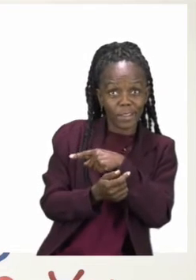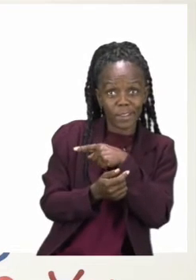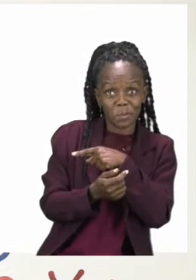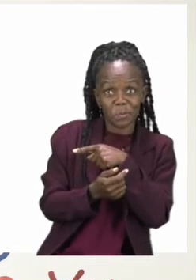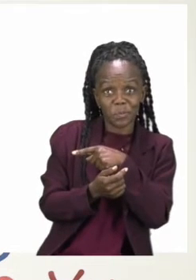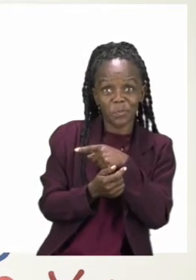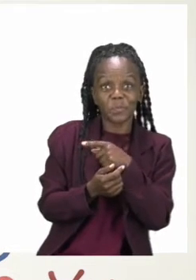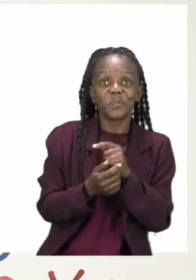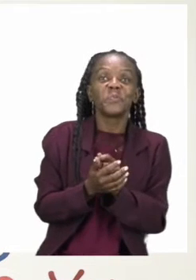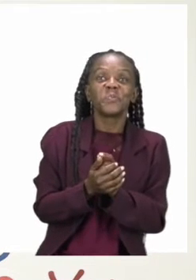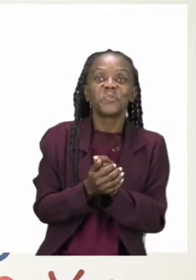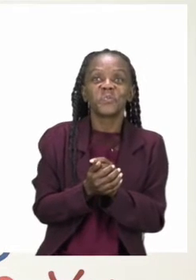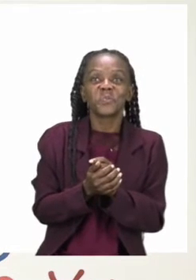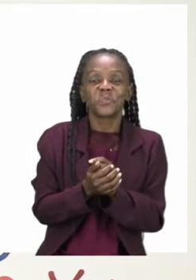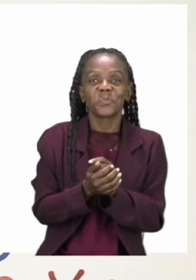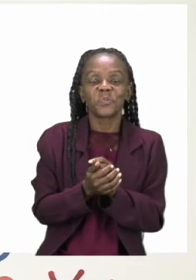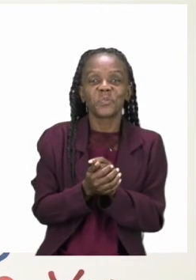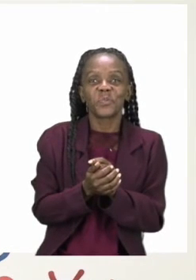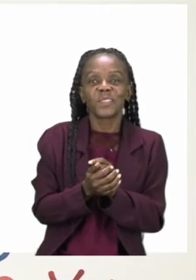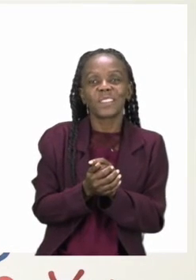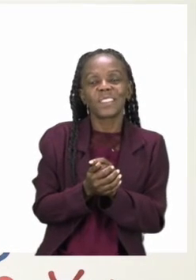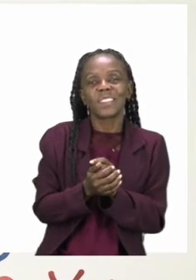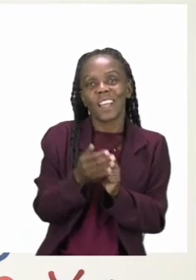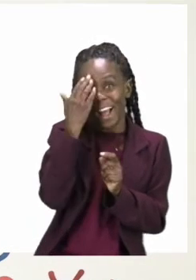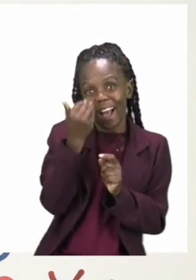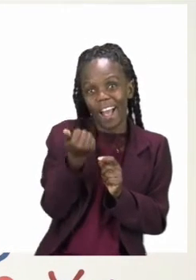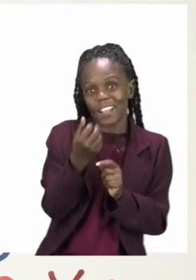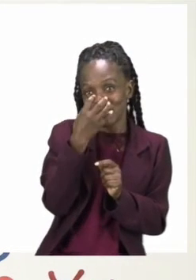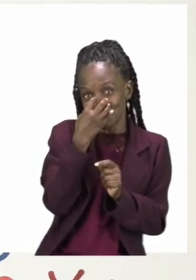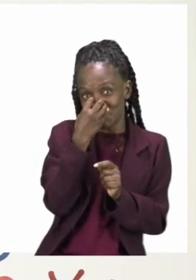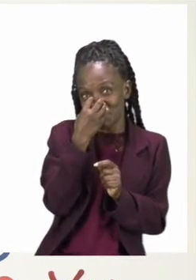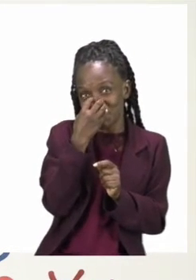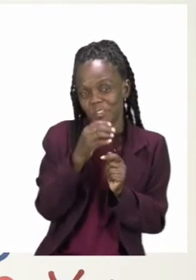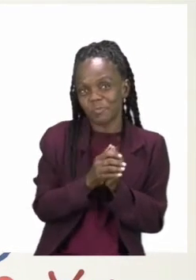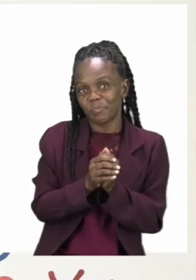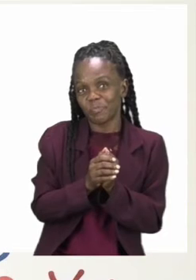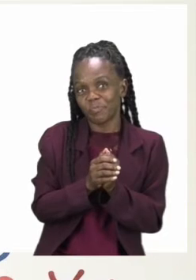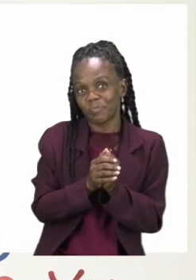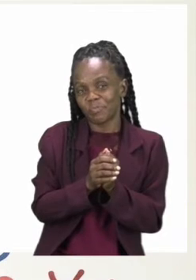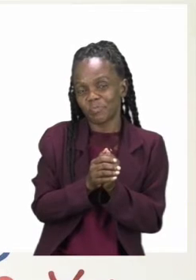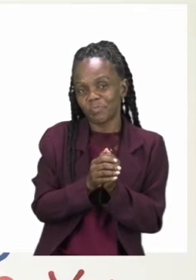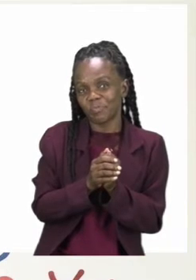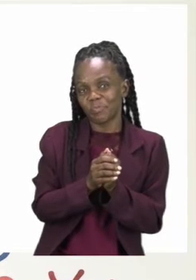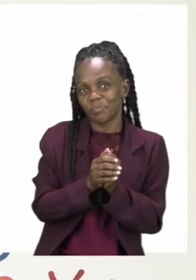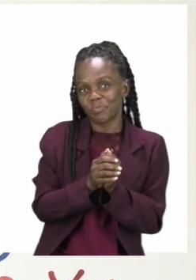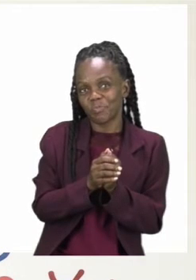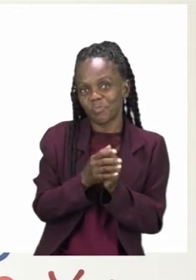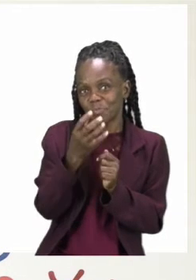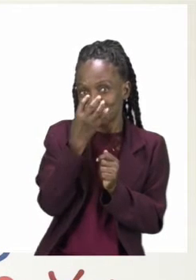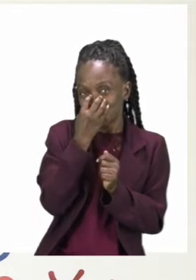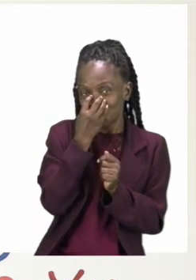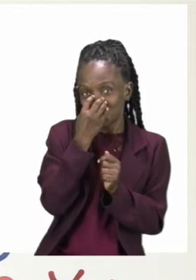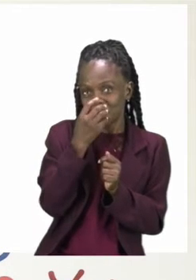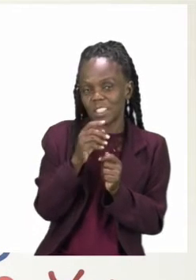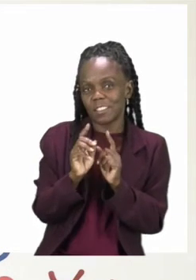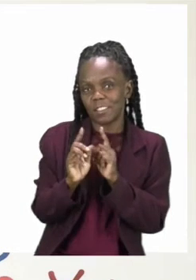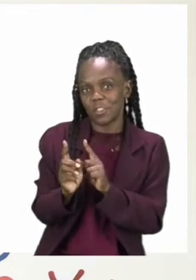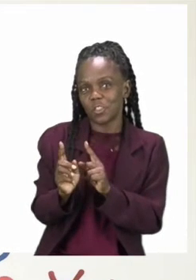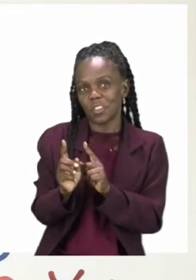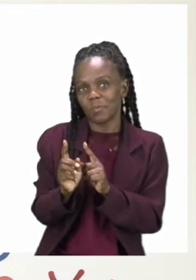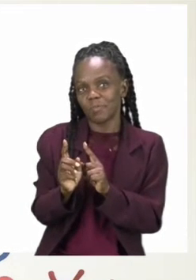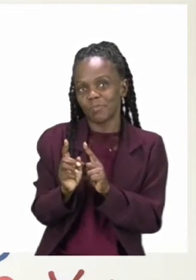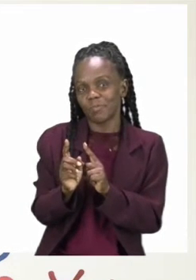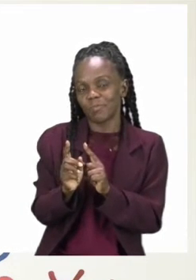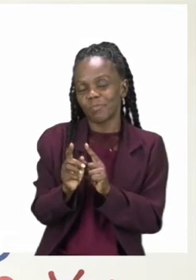there he is. Hello, Zashi. So, from Zashi and I, we would